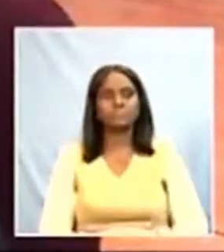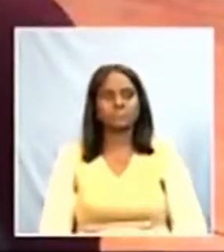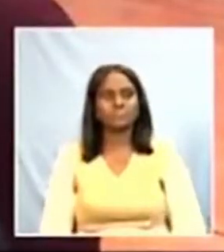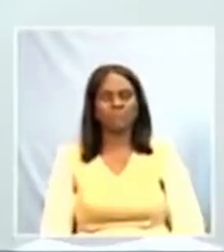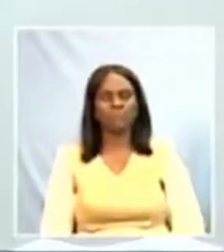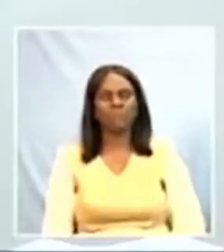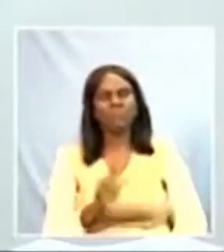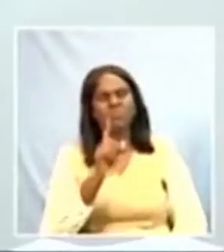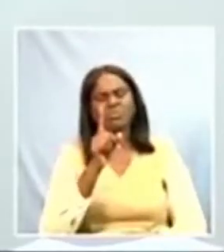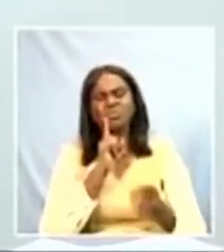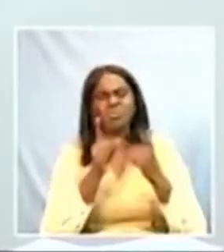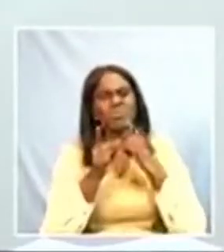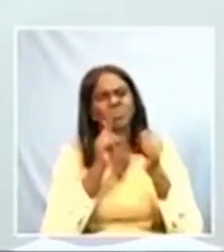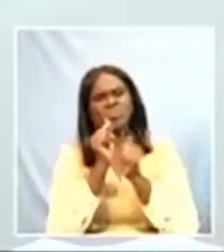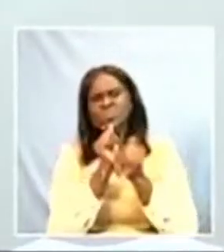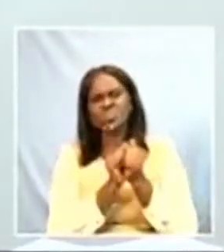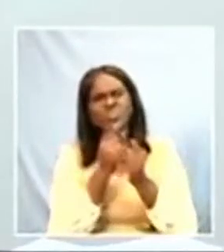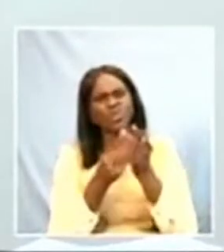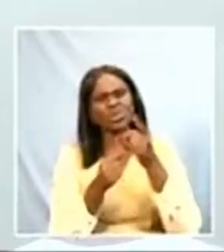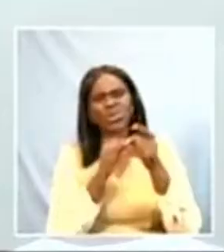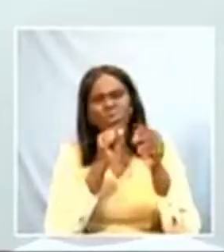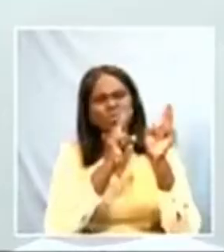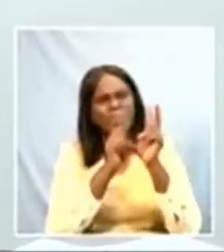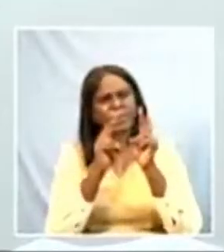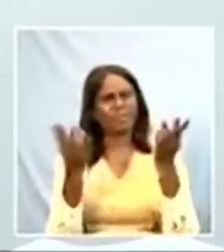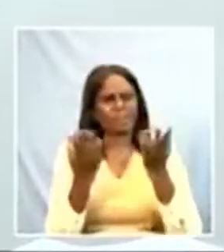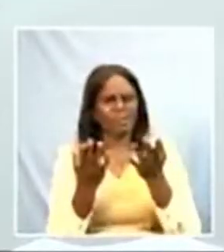What are you talking about? You are not answering.